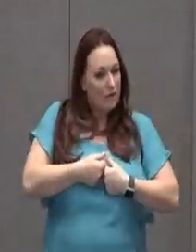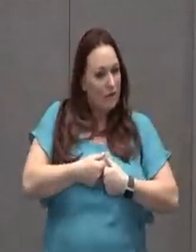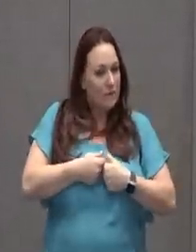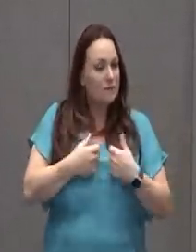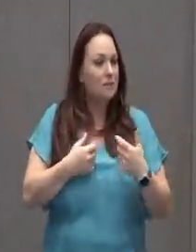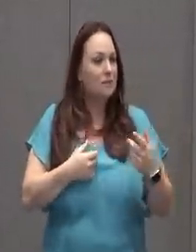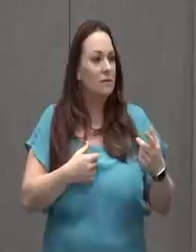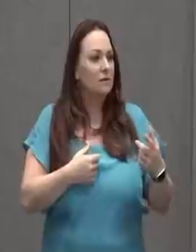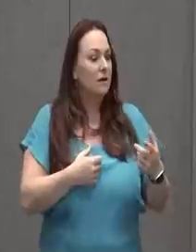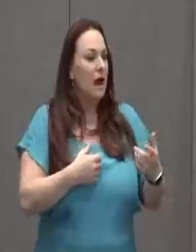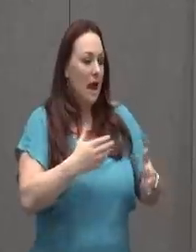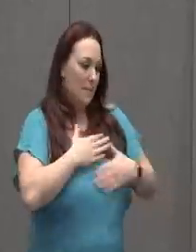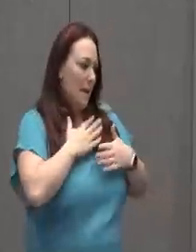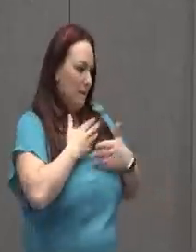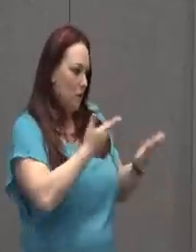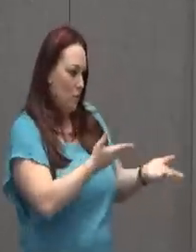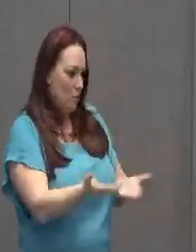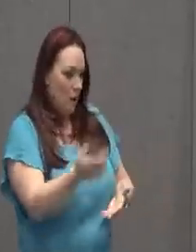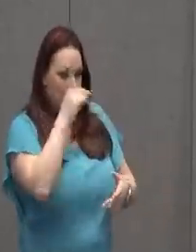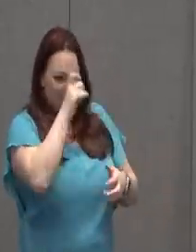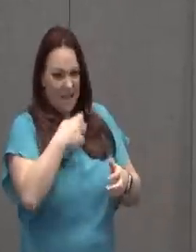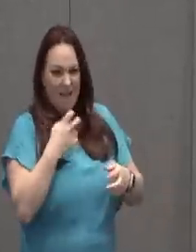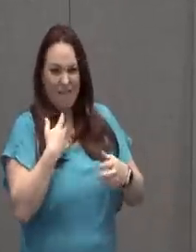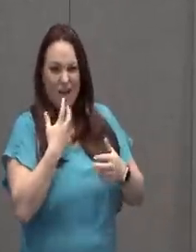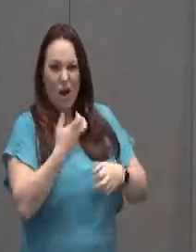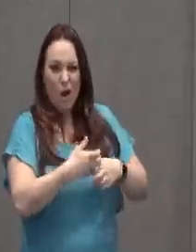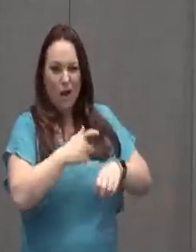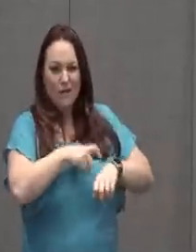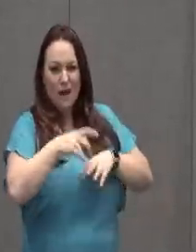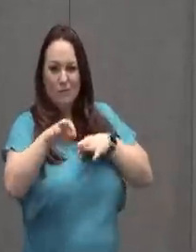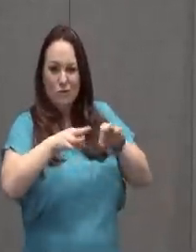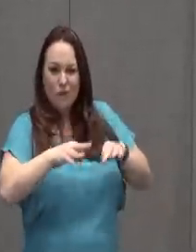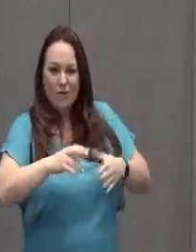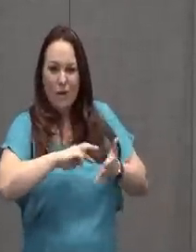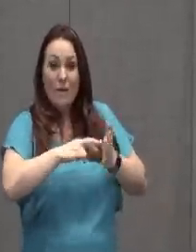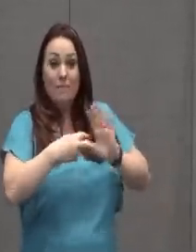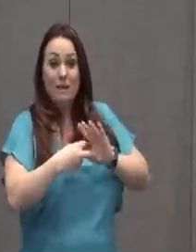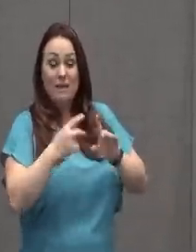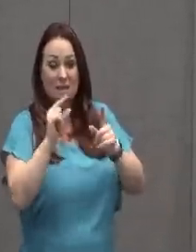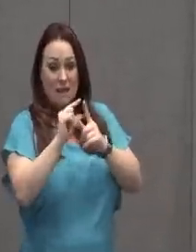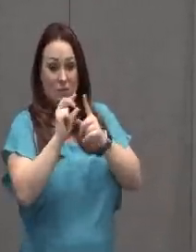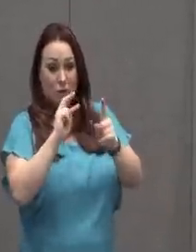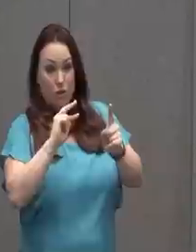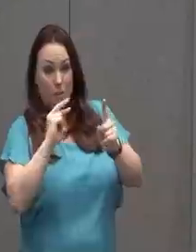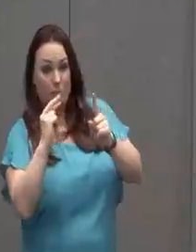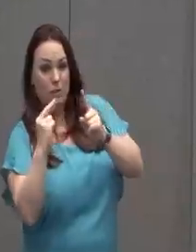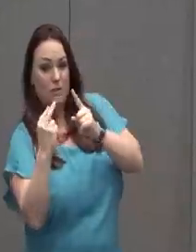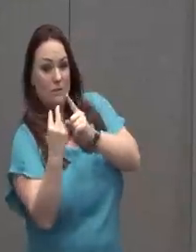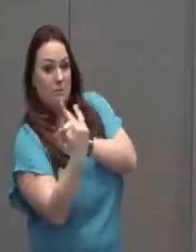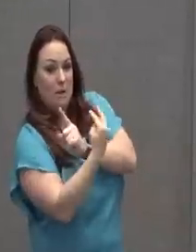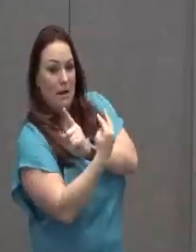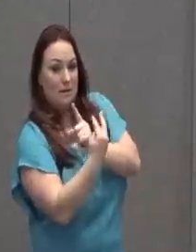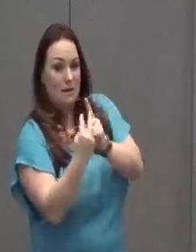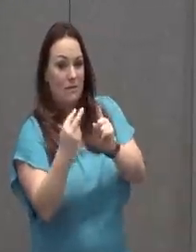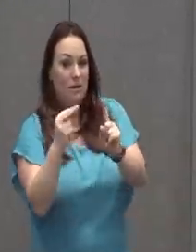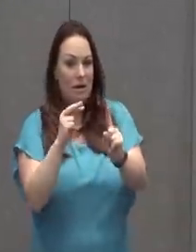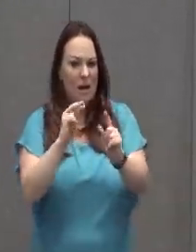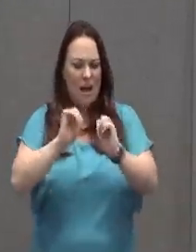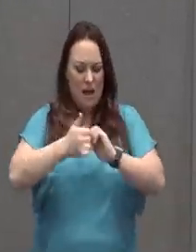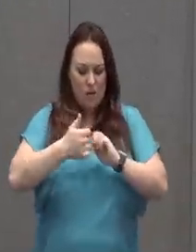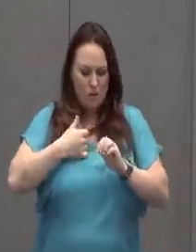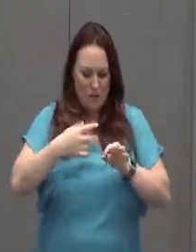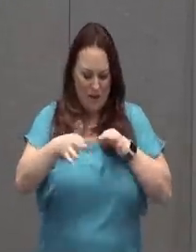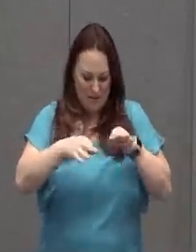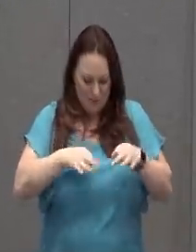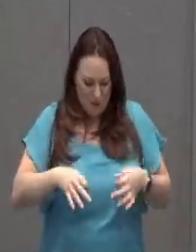finding it hard to be able to describe what perspective means, like how to put a good meaning for myself when I was thinking, how